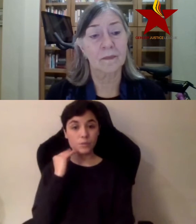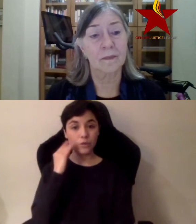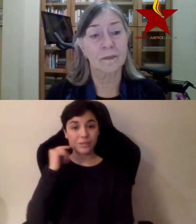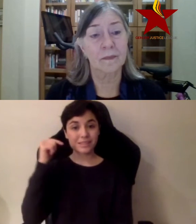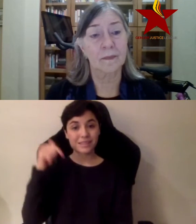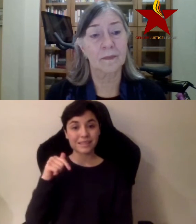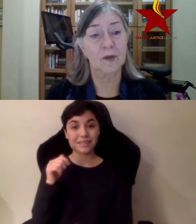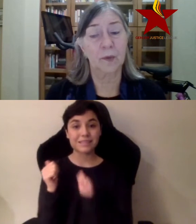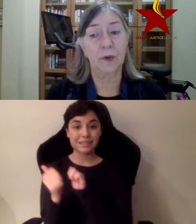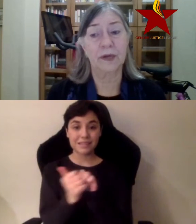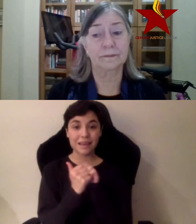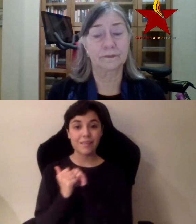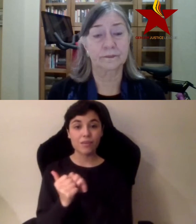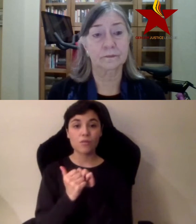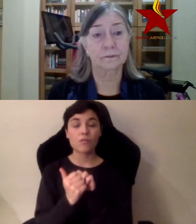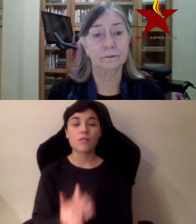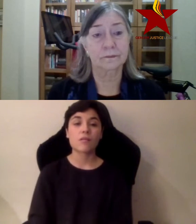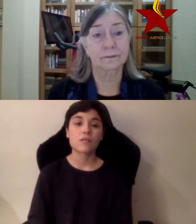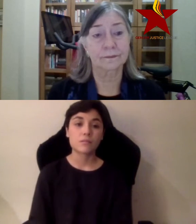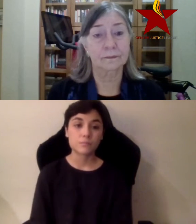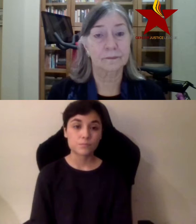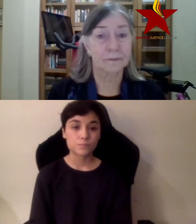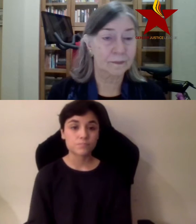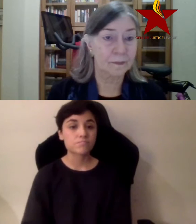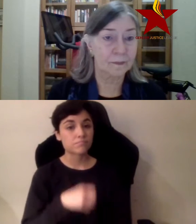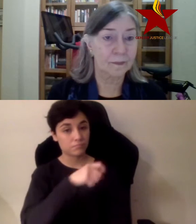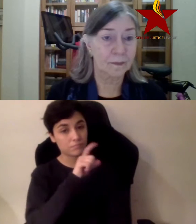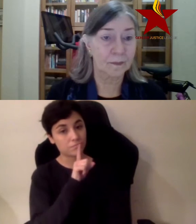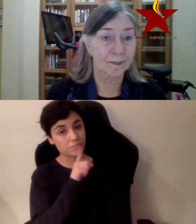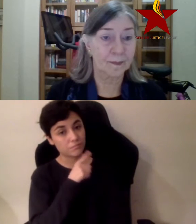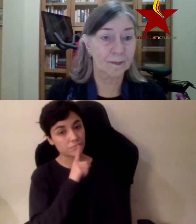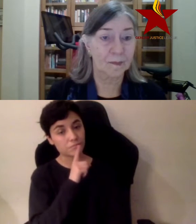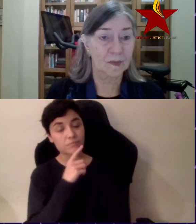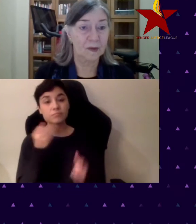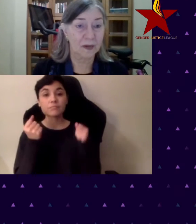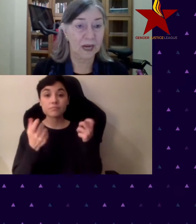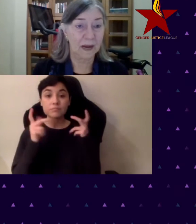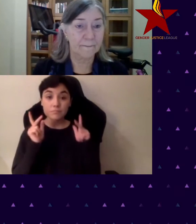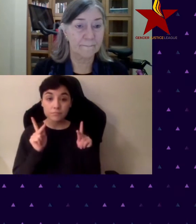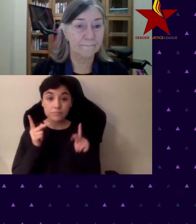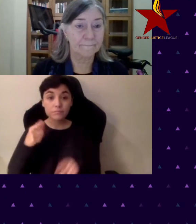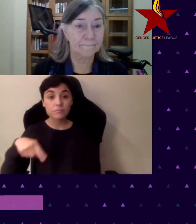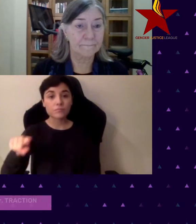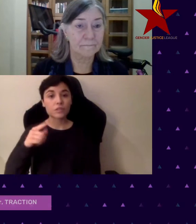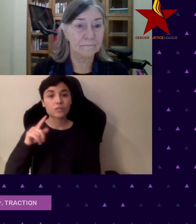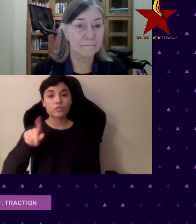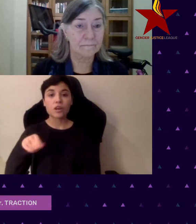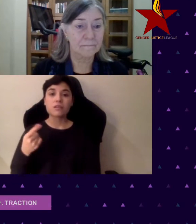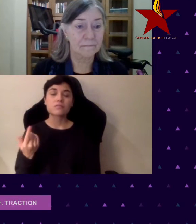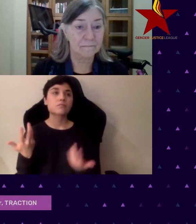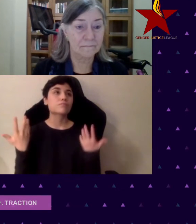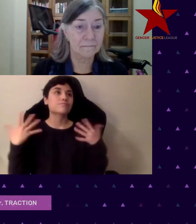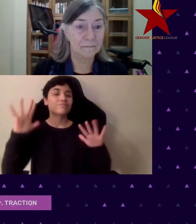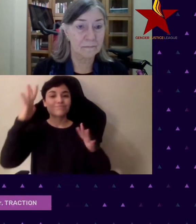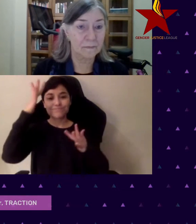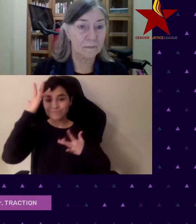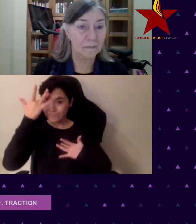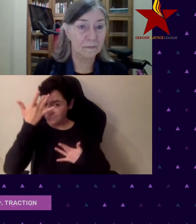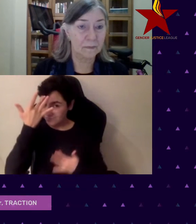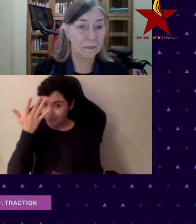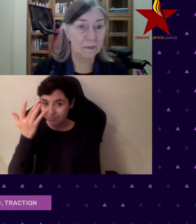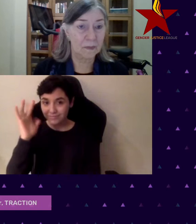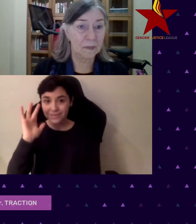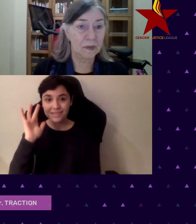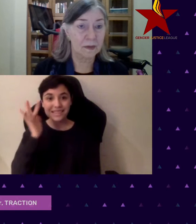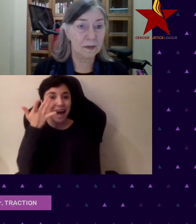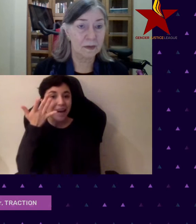So true. Yeah, I know so many people, like, they're just so over all this whole thing. And I think our